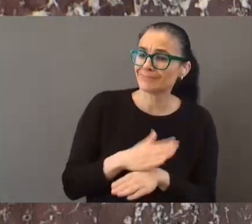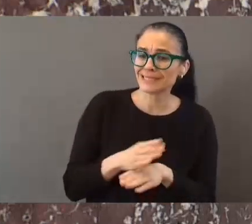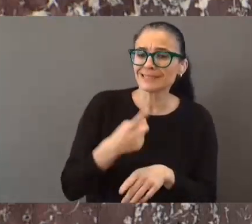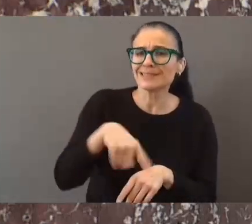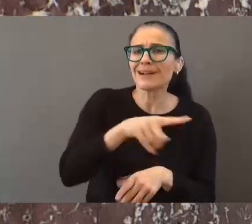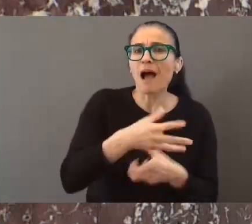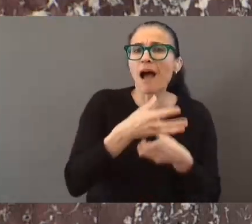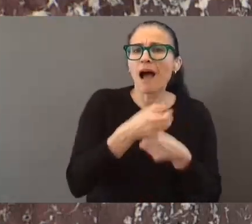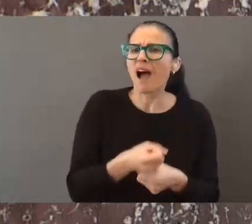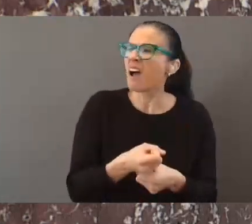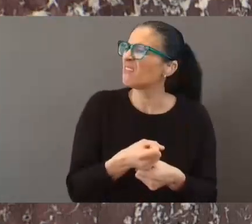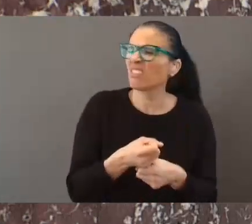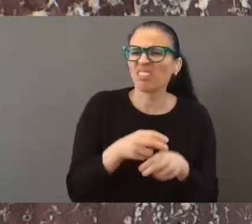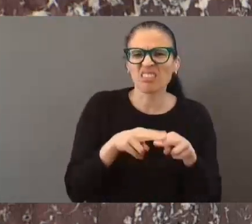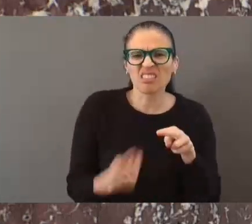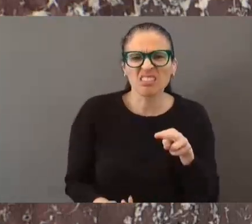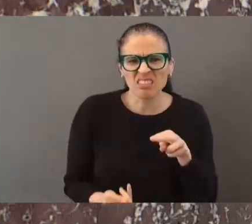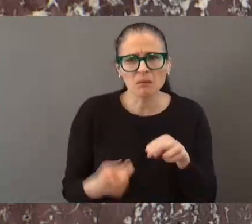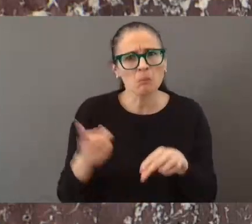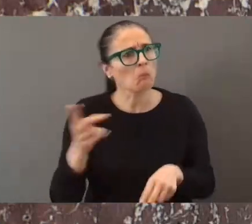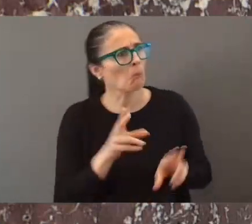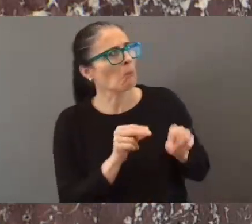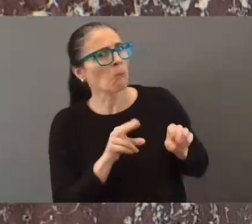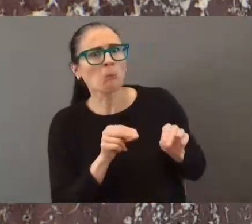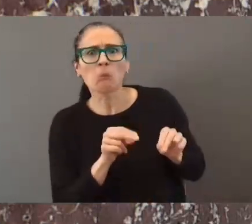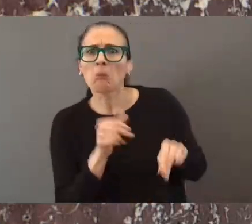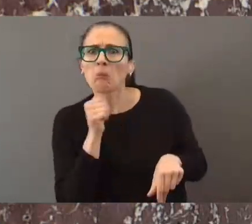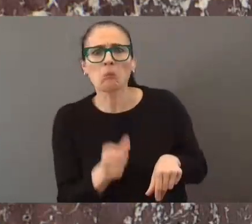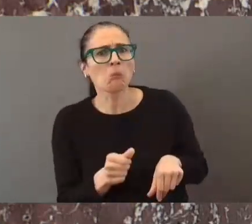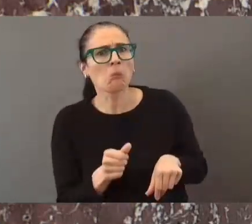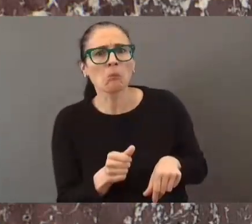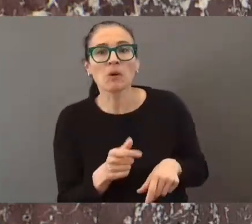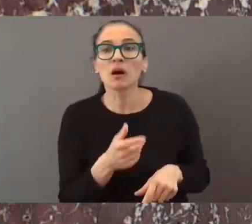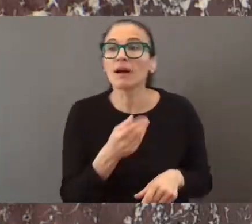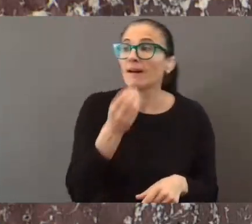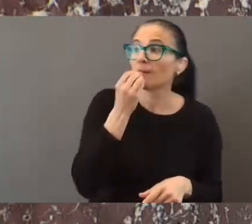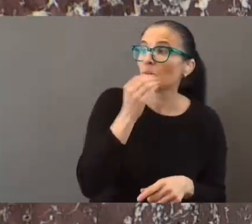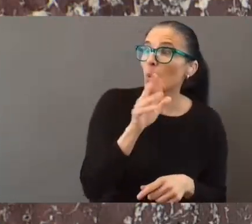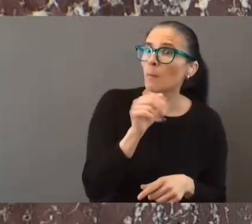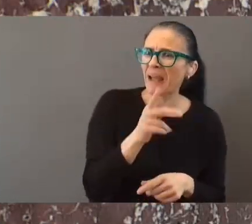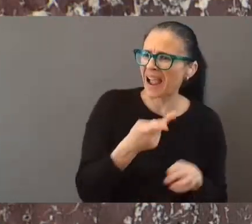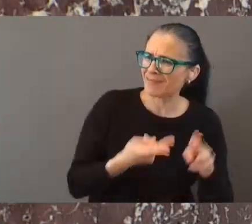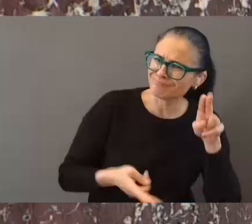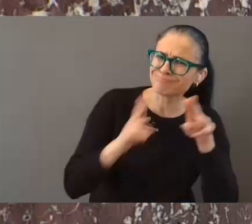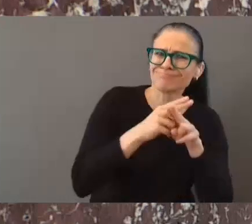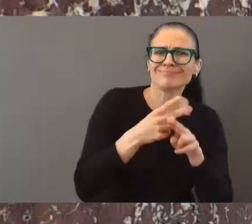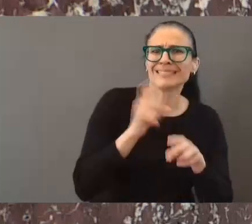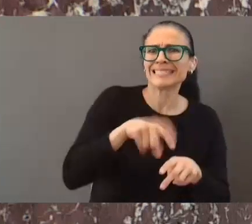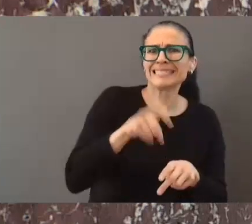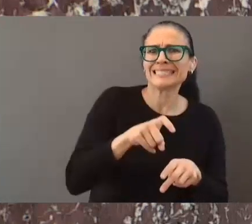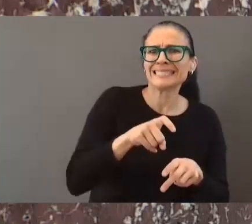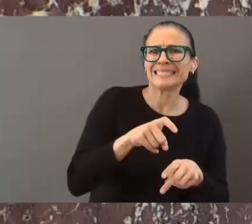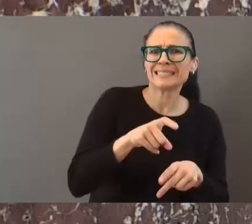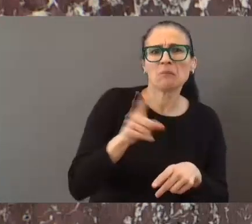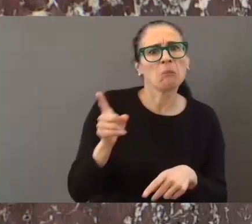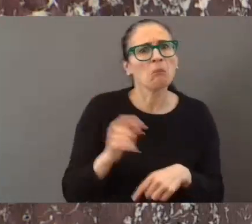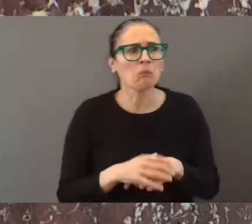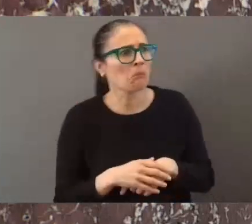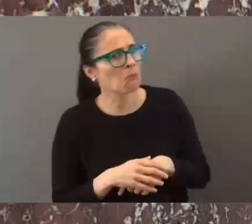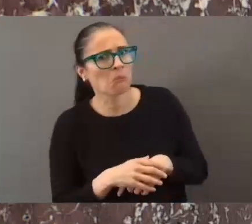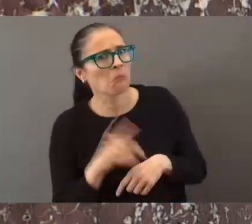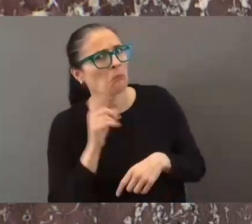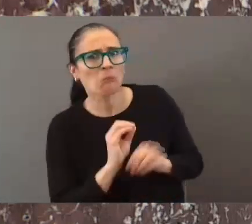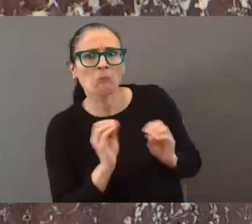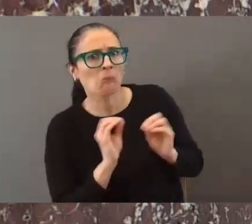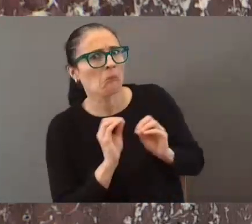record highs. The government tries to pretend it's not. The hope for the future by all polling is down in BC. All youth groups are saying